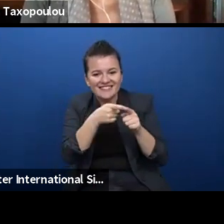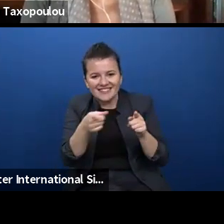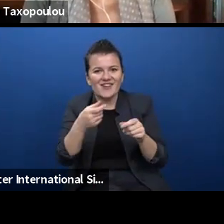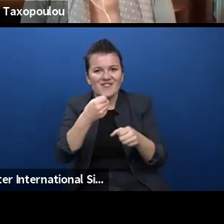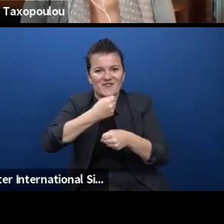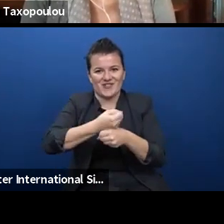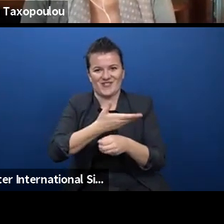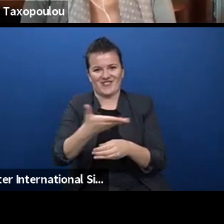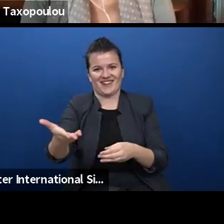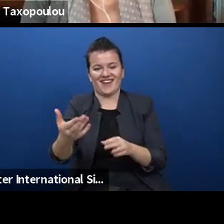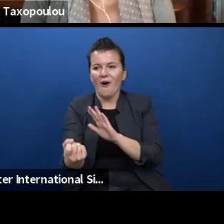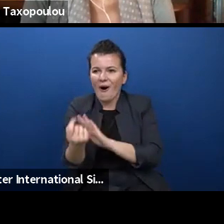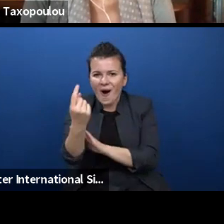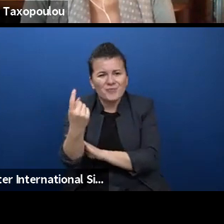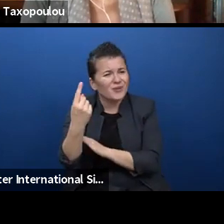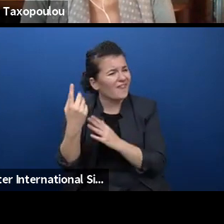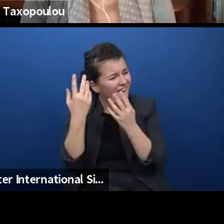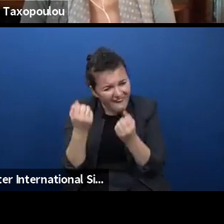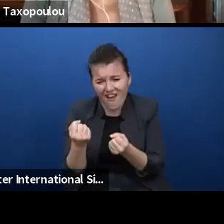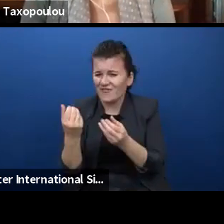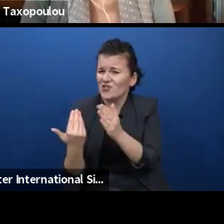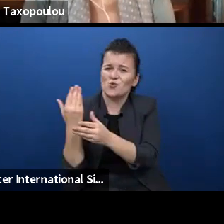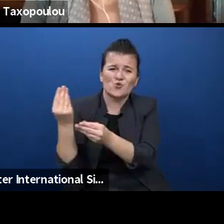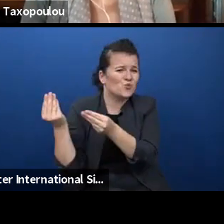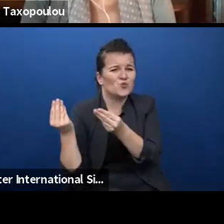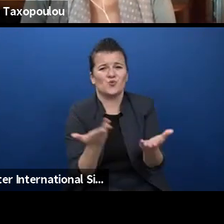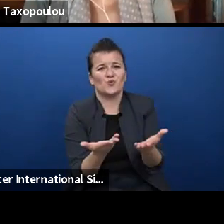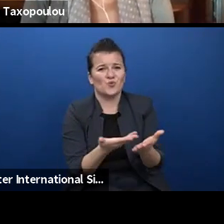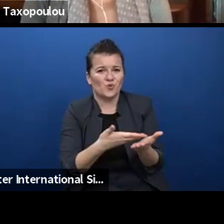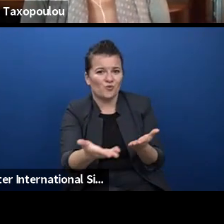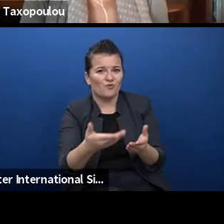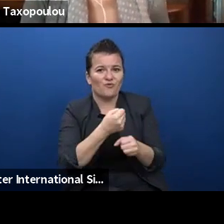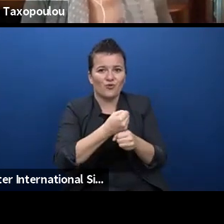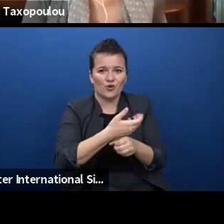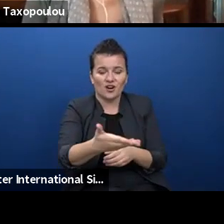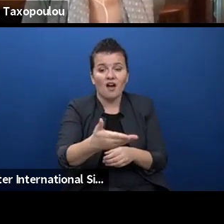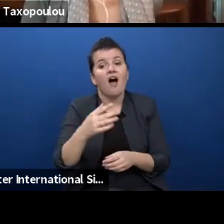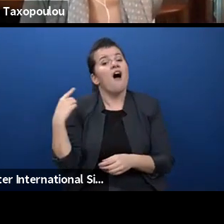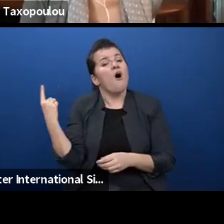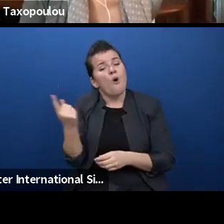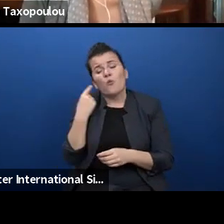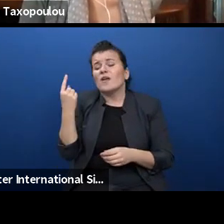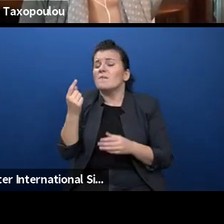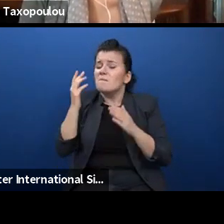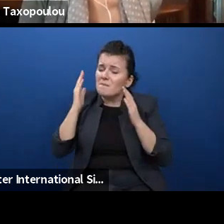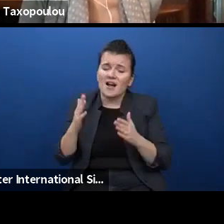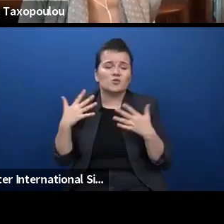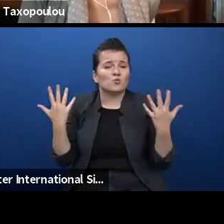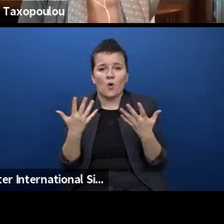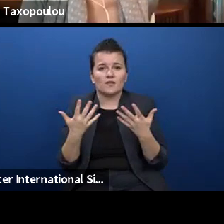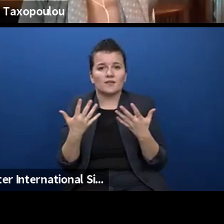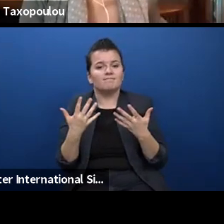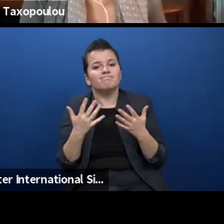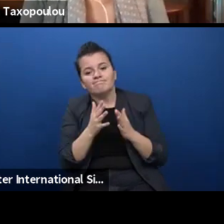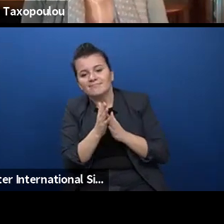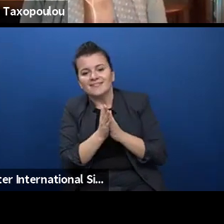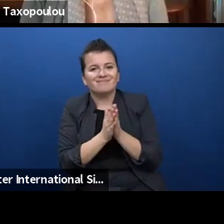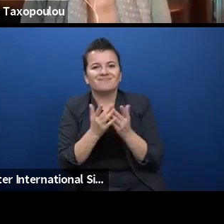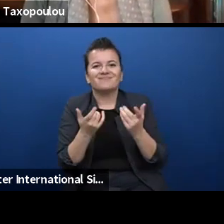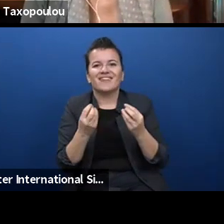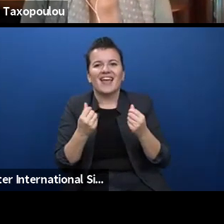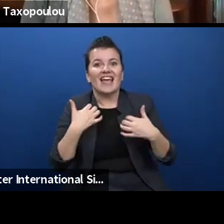that provides. And I think that what we all constantly need to do is look for the interesting ways of doing things